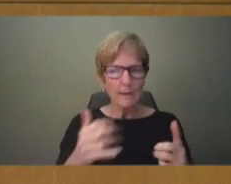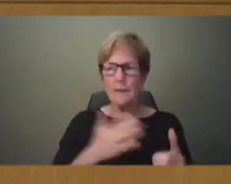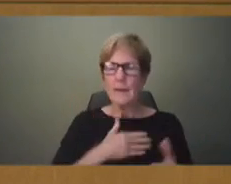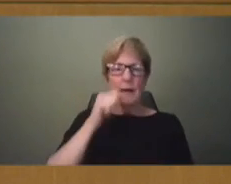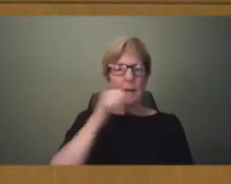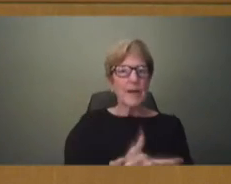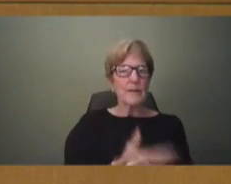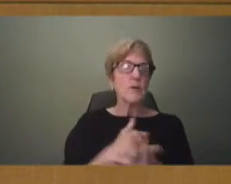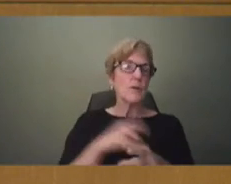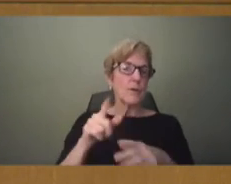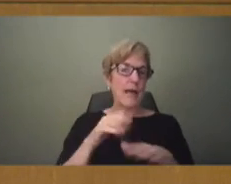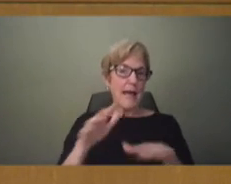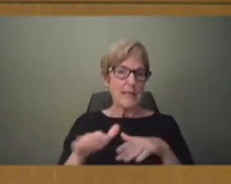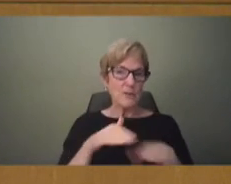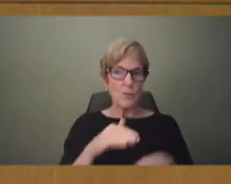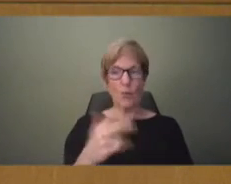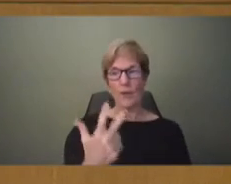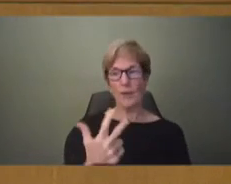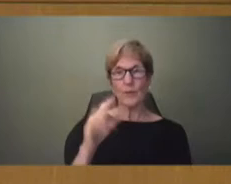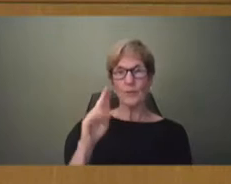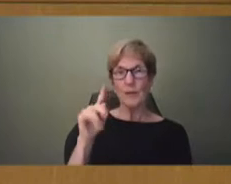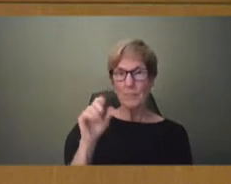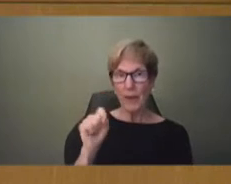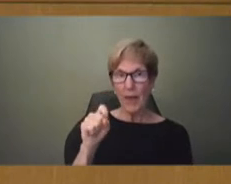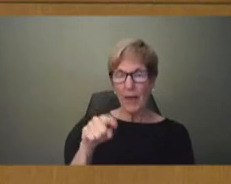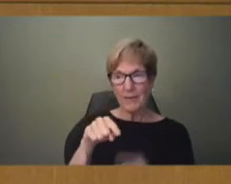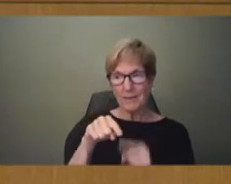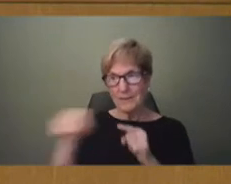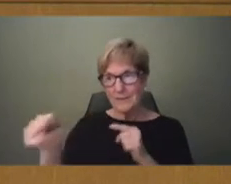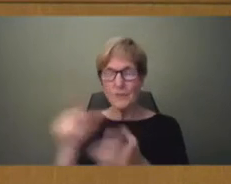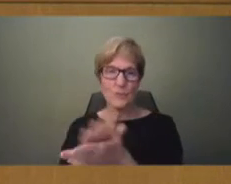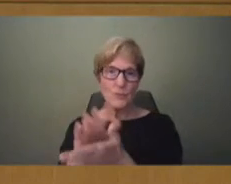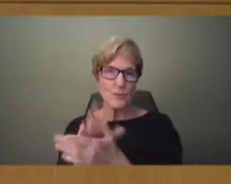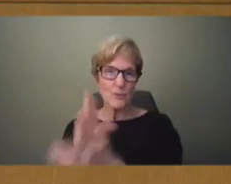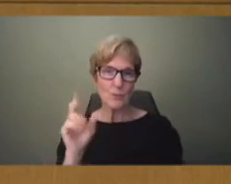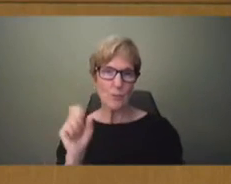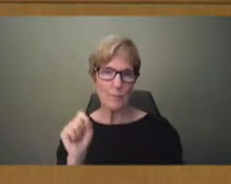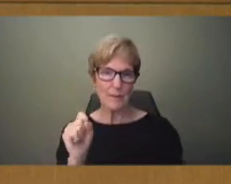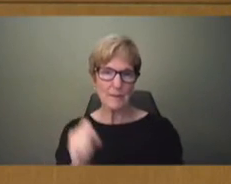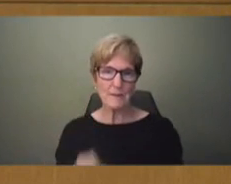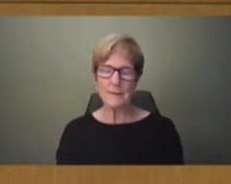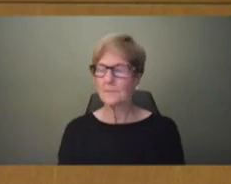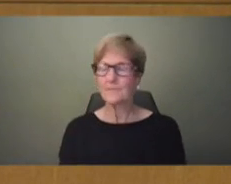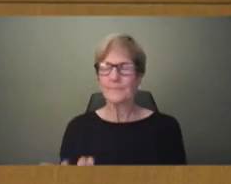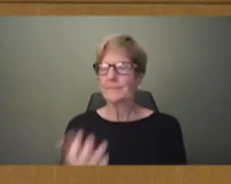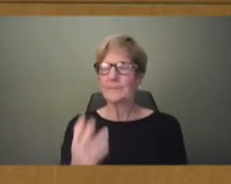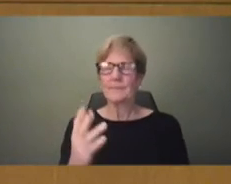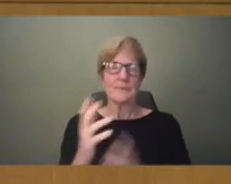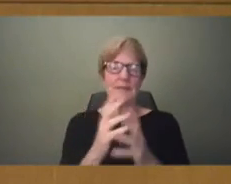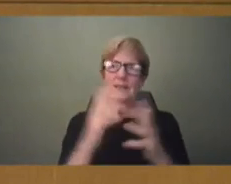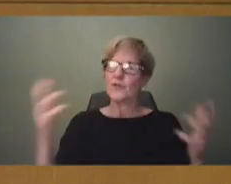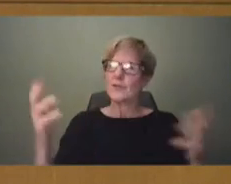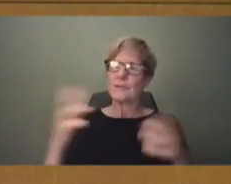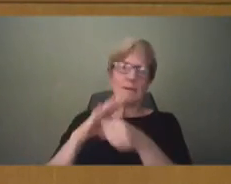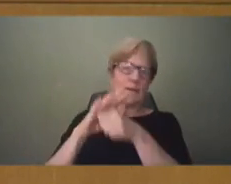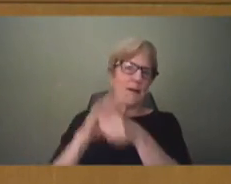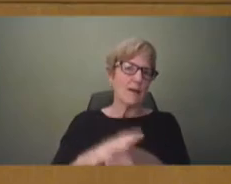walk three blocks to get to the school bus I mean it's just a lot on the